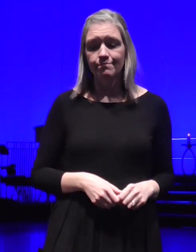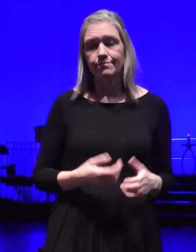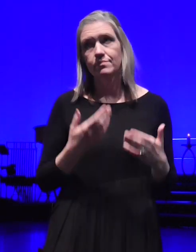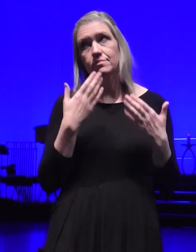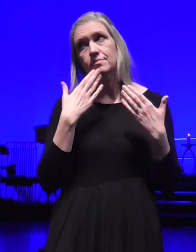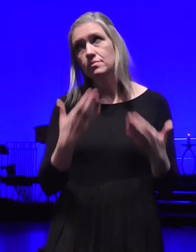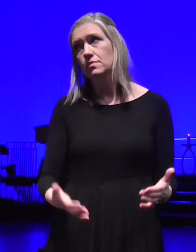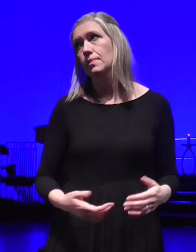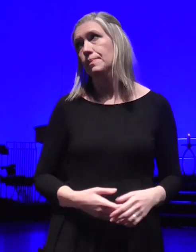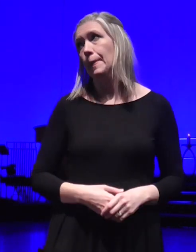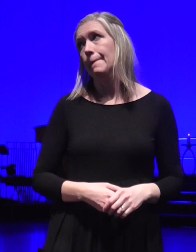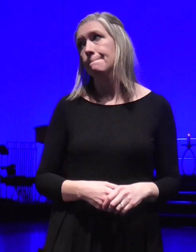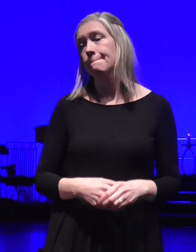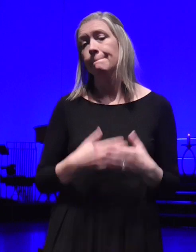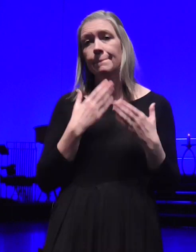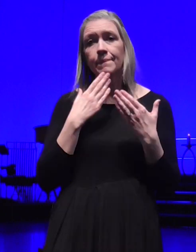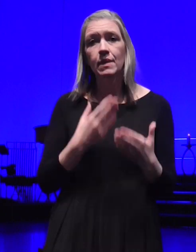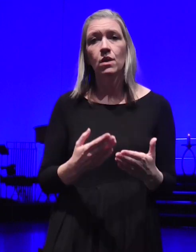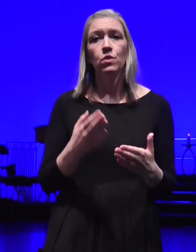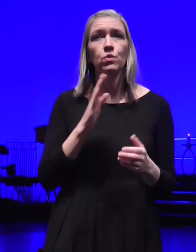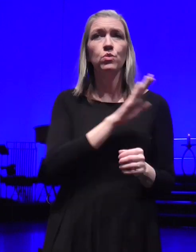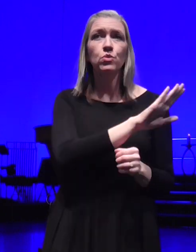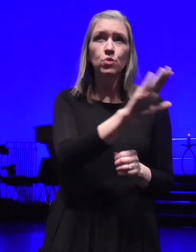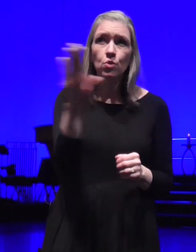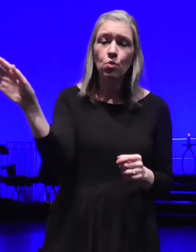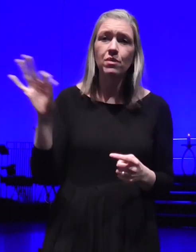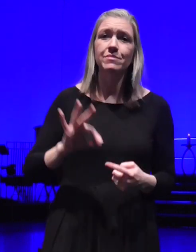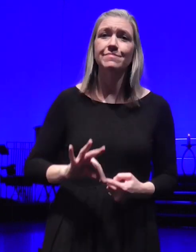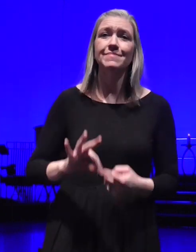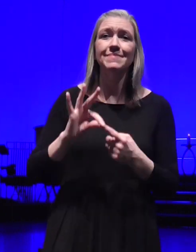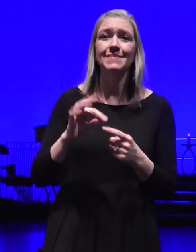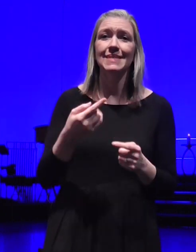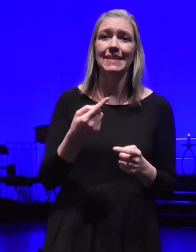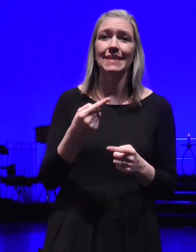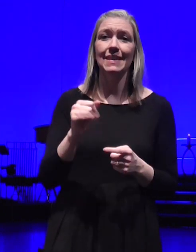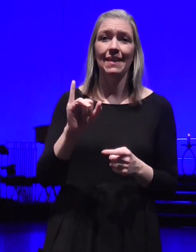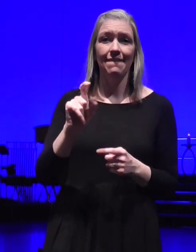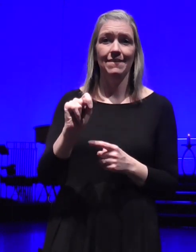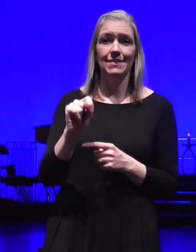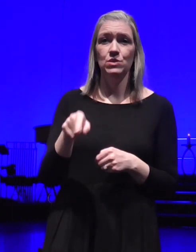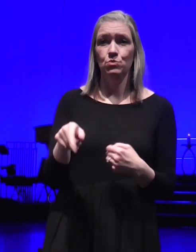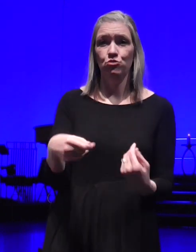Thank you. Thank you for the gifts each person brings.